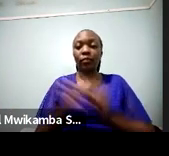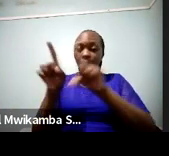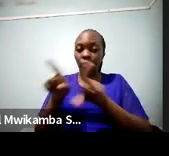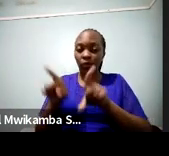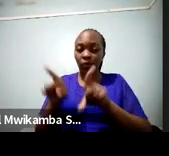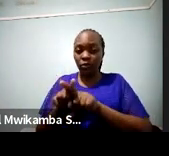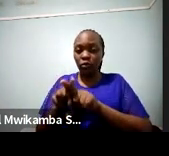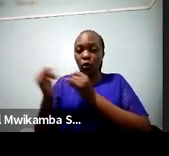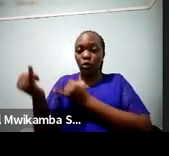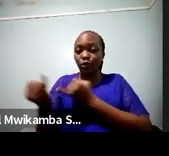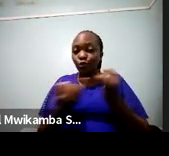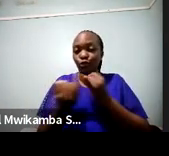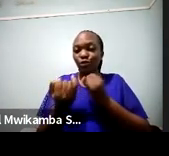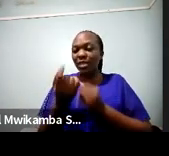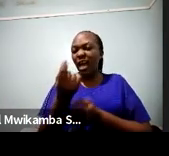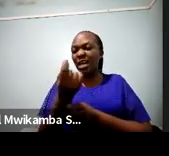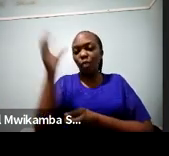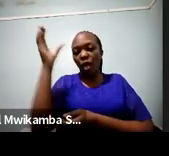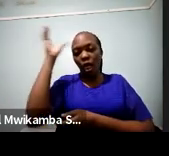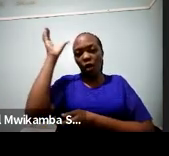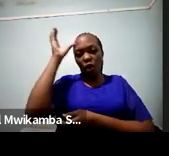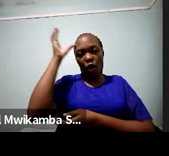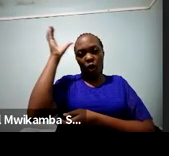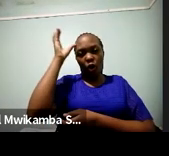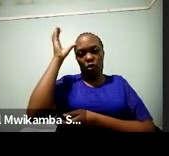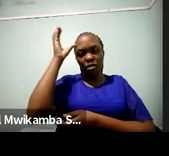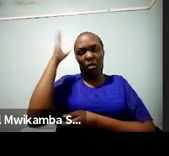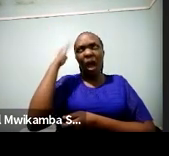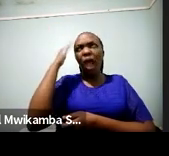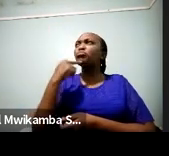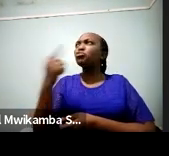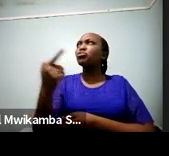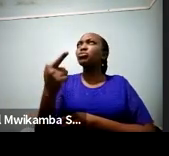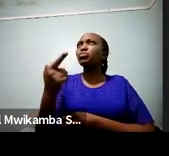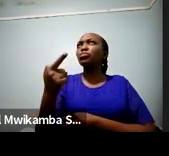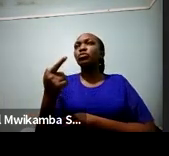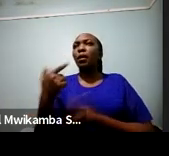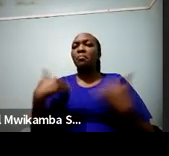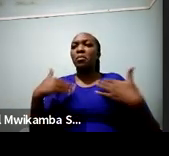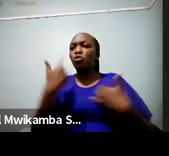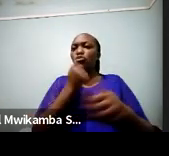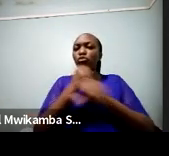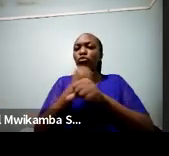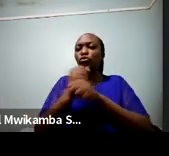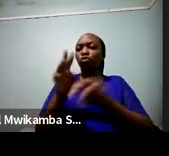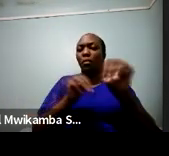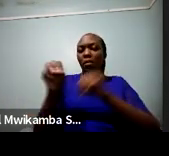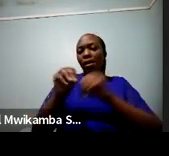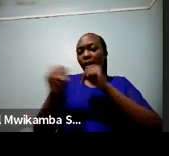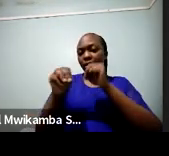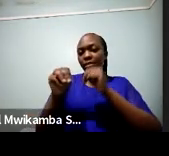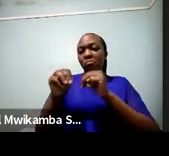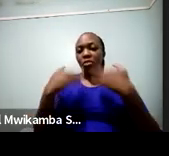which I think many of you already know for those who are doing management courses: time value of money, and of course the risks associated with